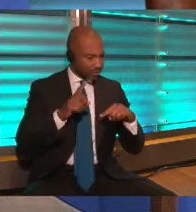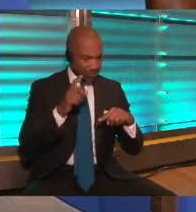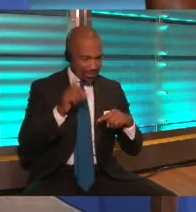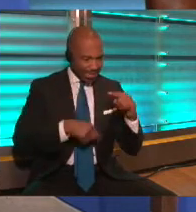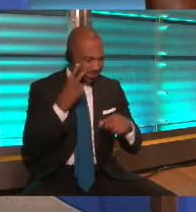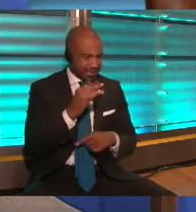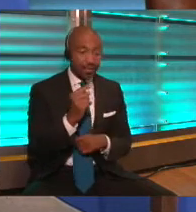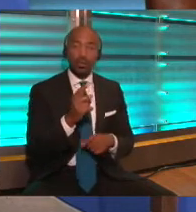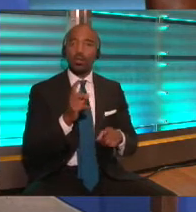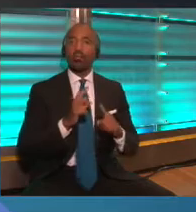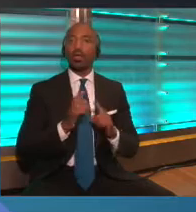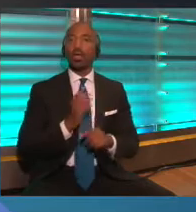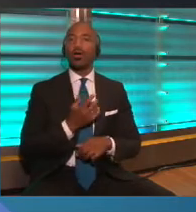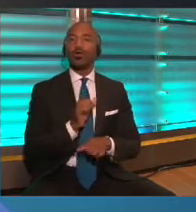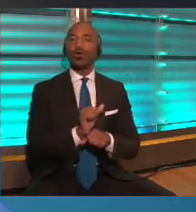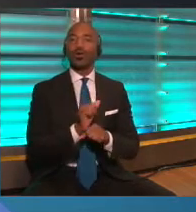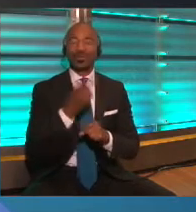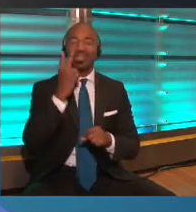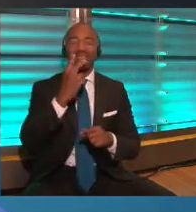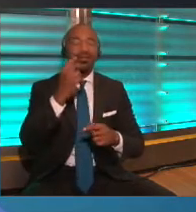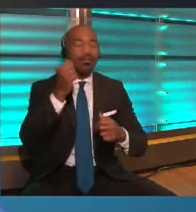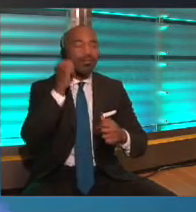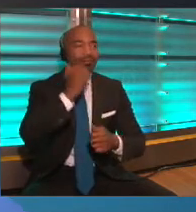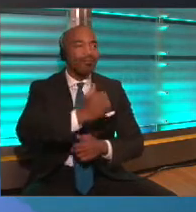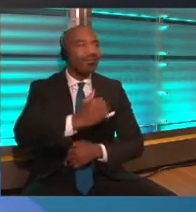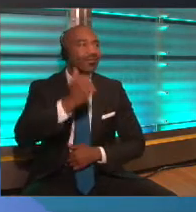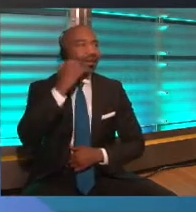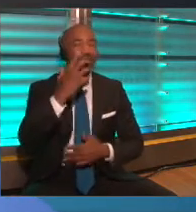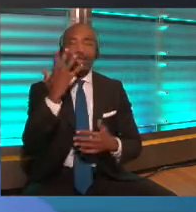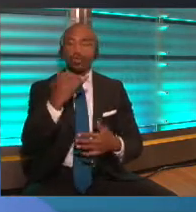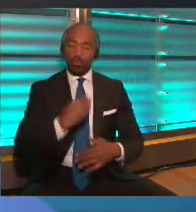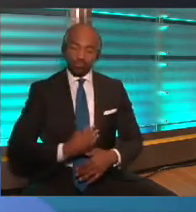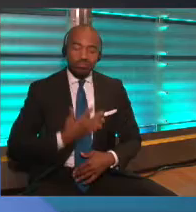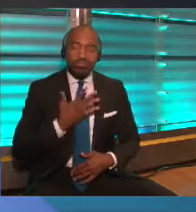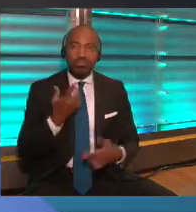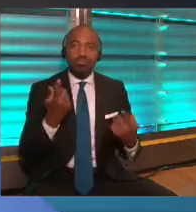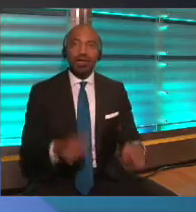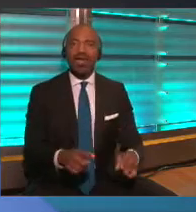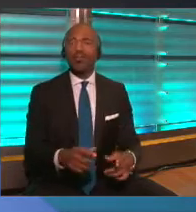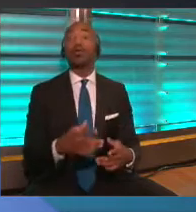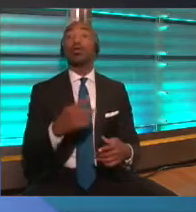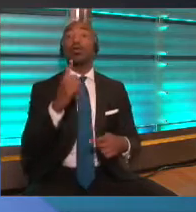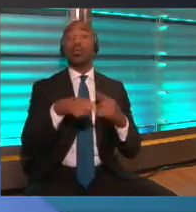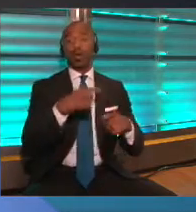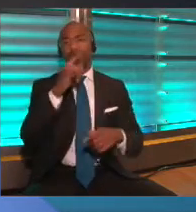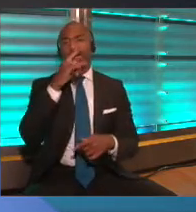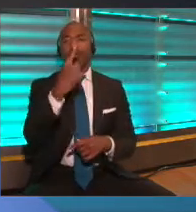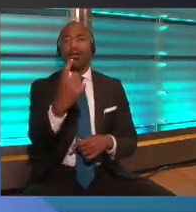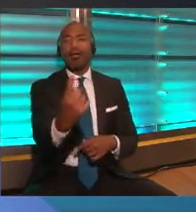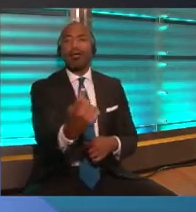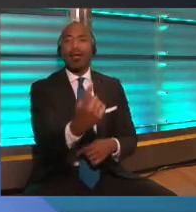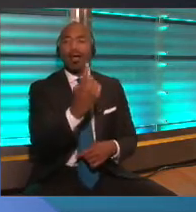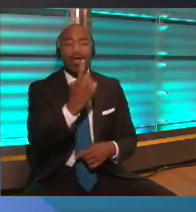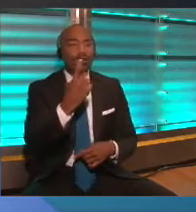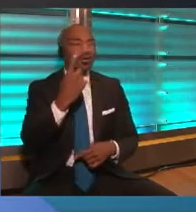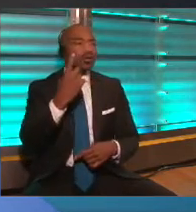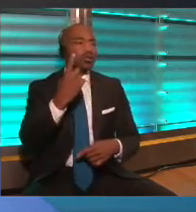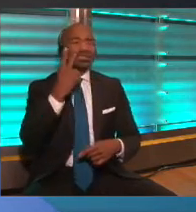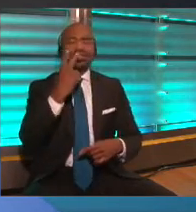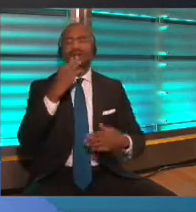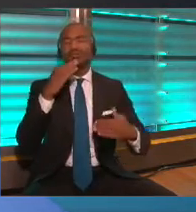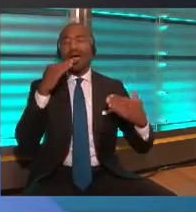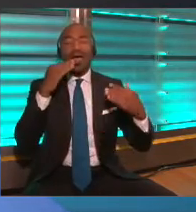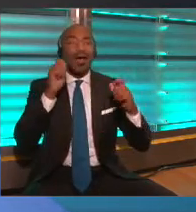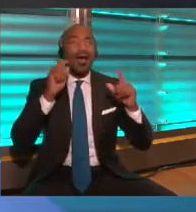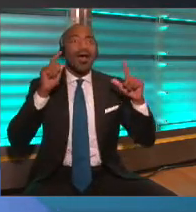work, it's very evident, and that's what kind of keeps us going. When a child comes in the bakery and a smile